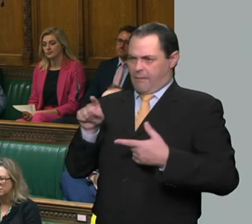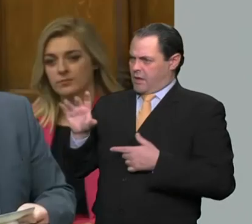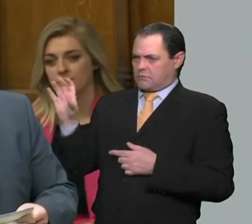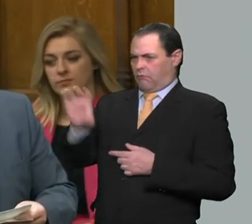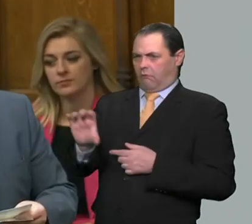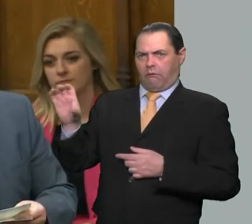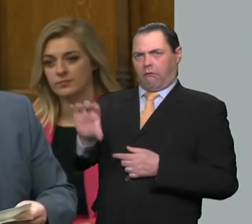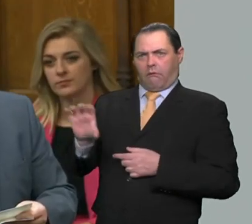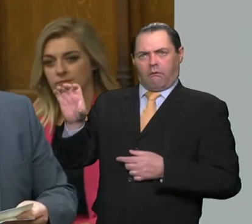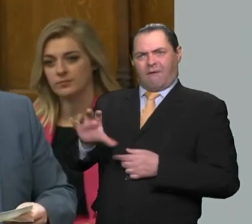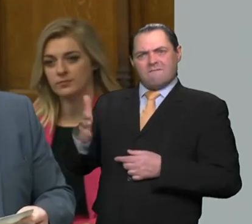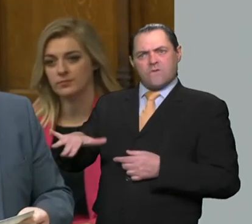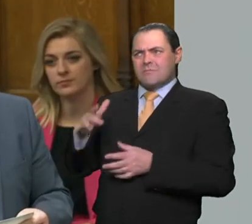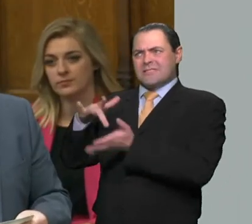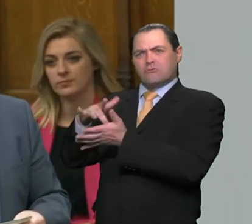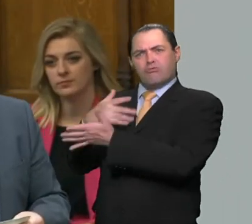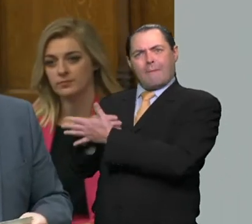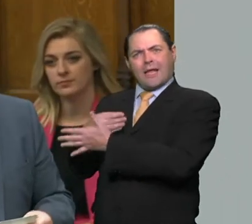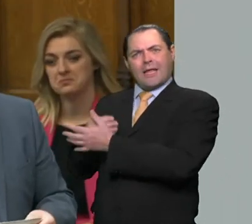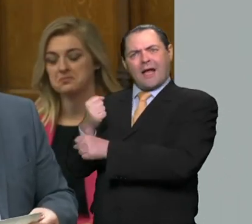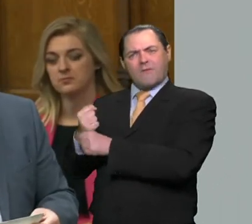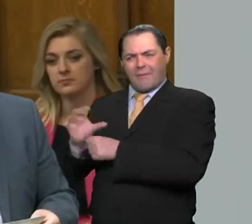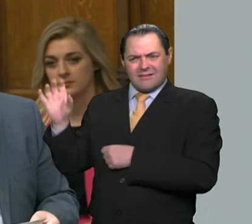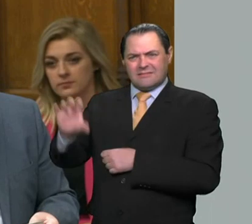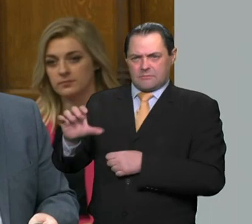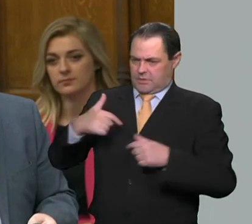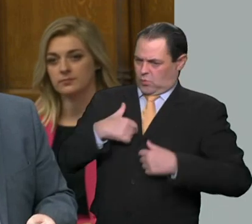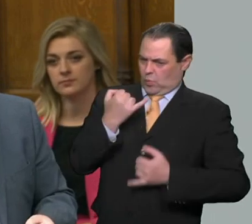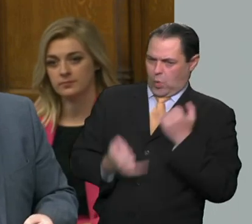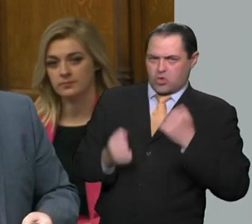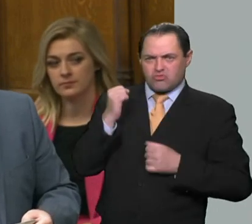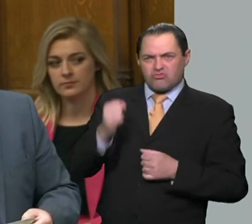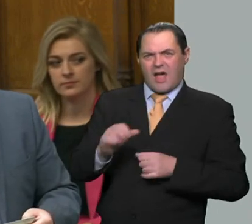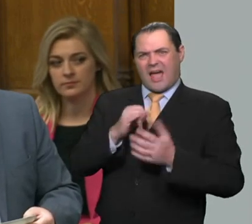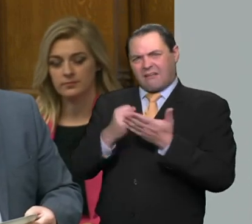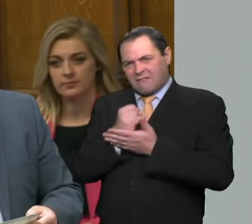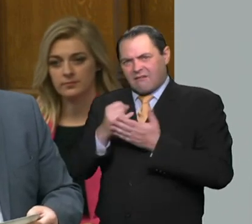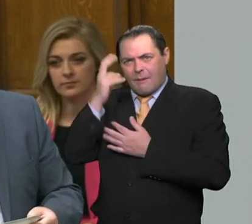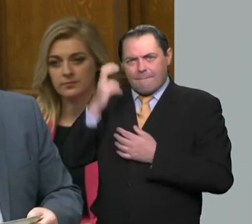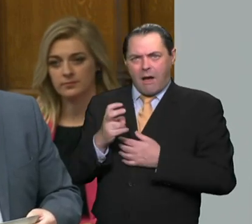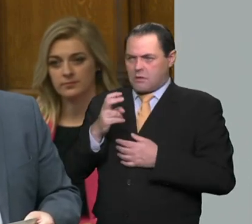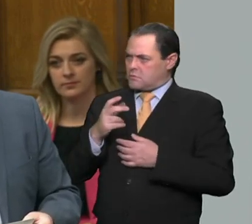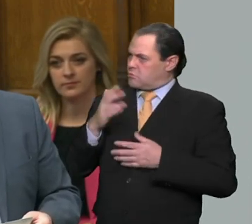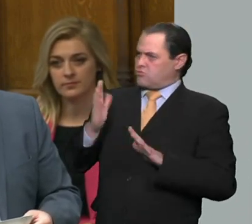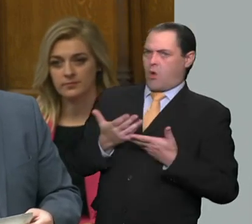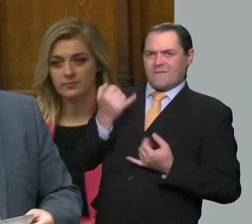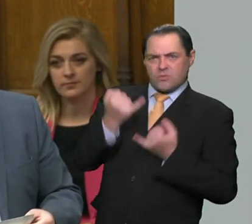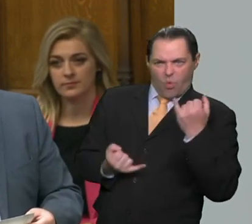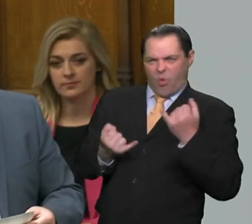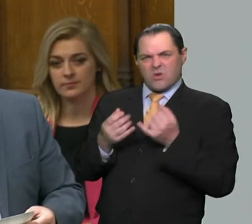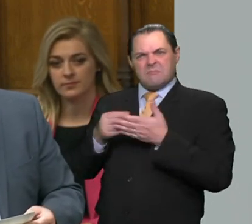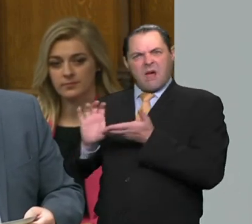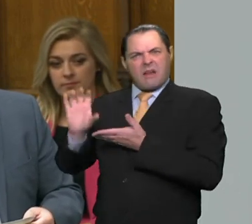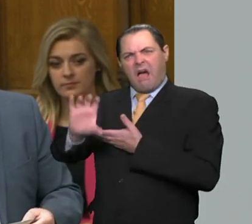at all, and the worst rail line frequency in the country on the Heart of Wessex line. Will the Deputy Prime Minister directly